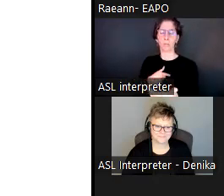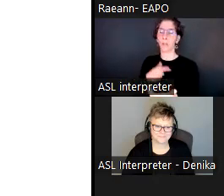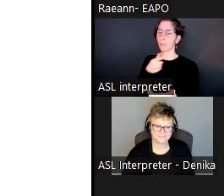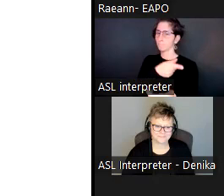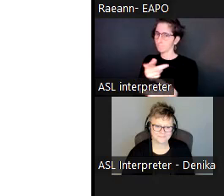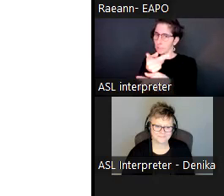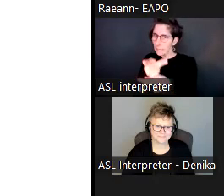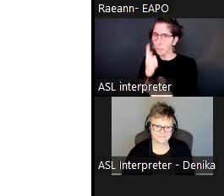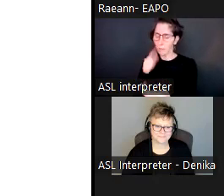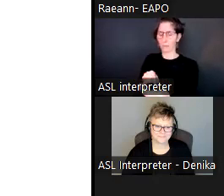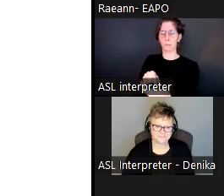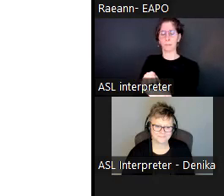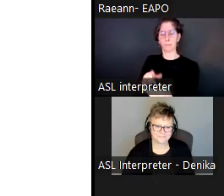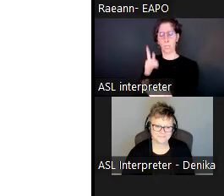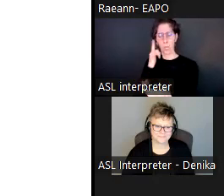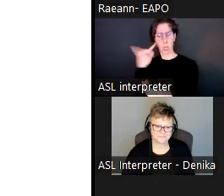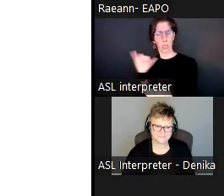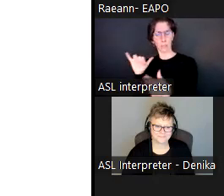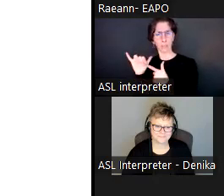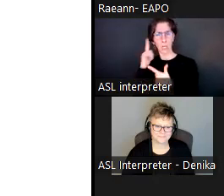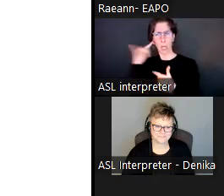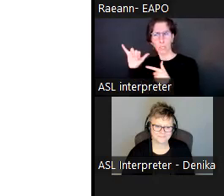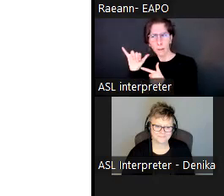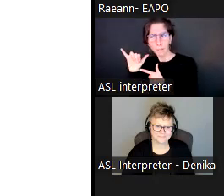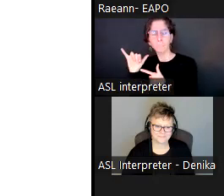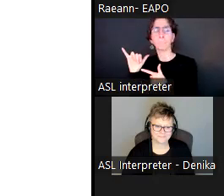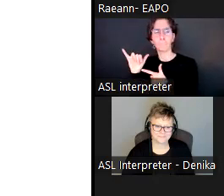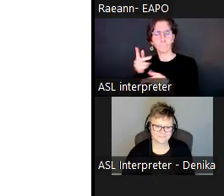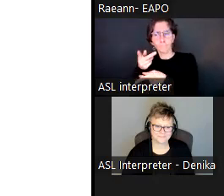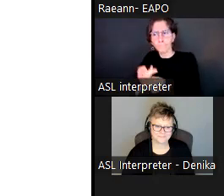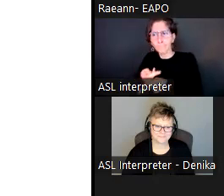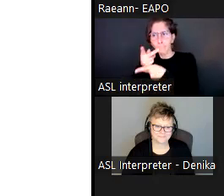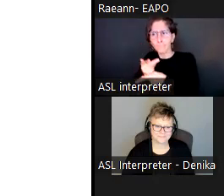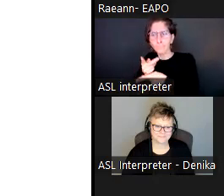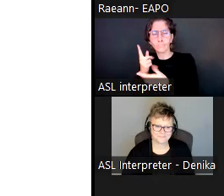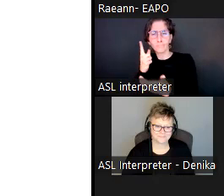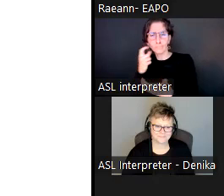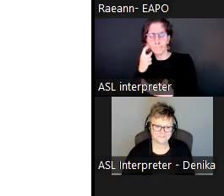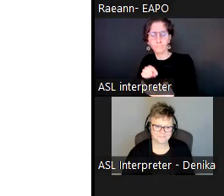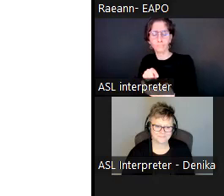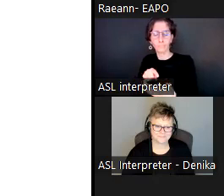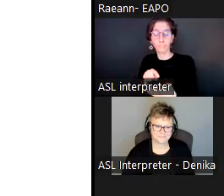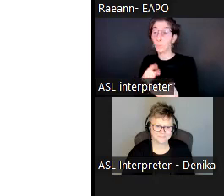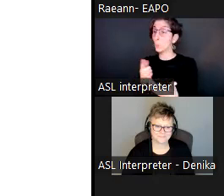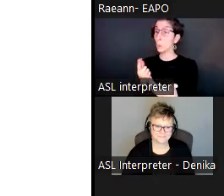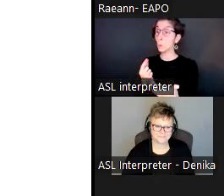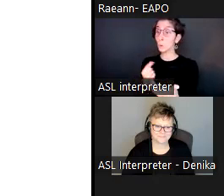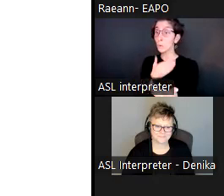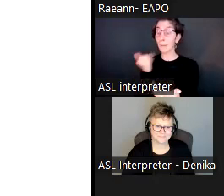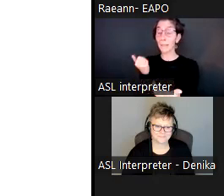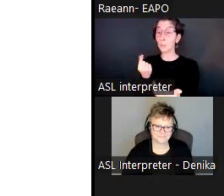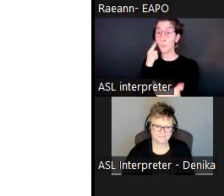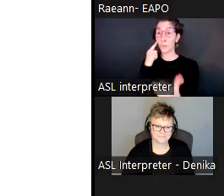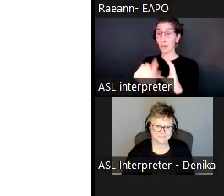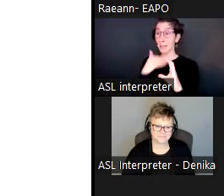when you receive an email from somebody. You can always take your mouse and hover over the name where